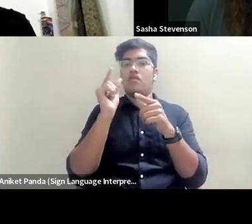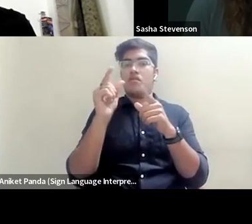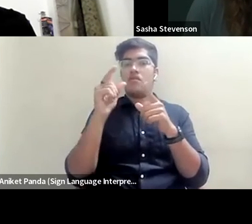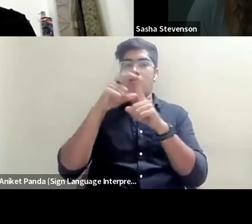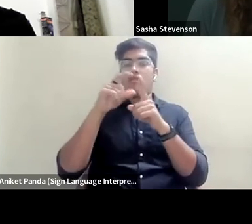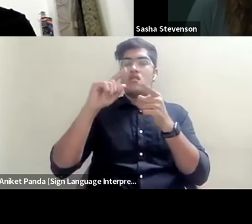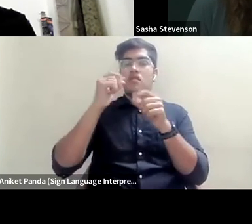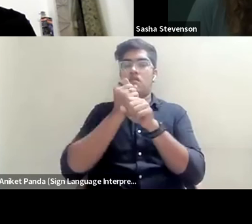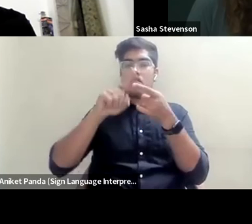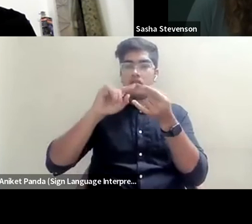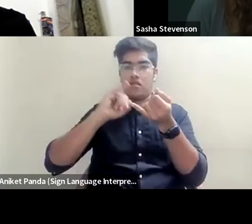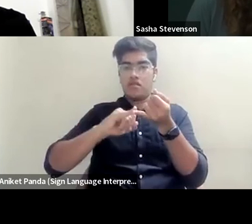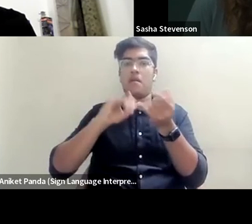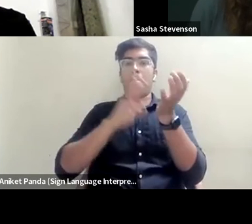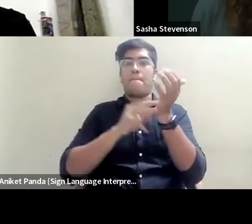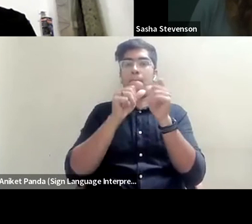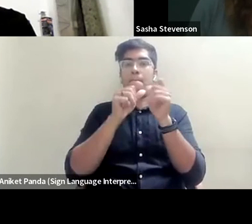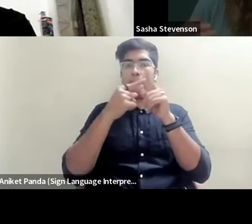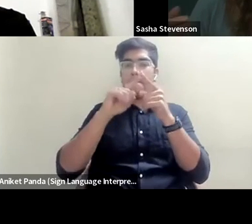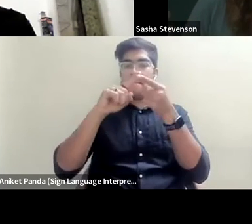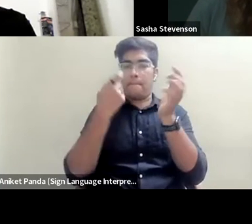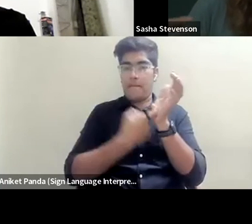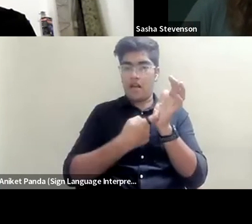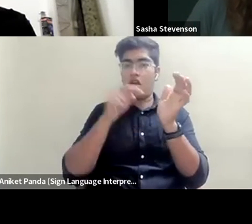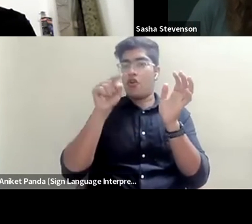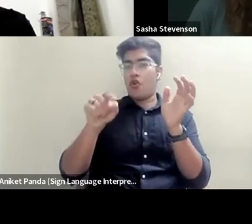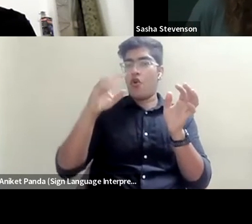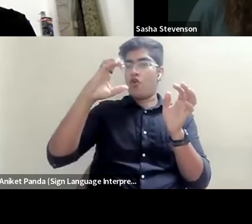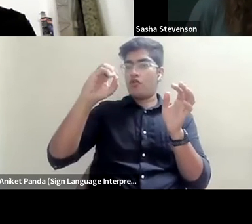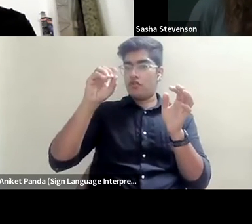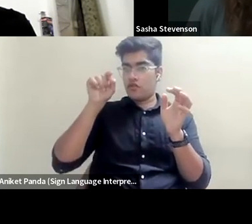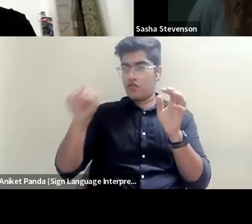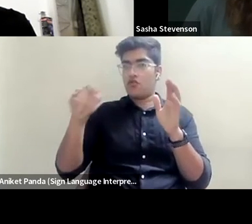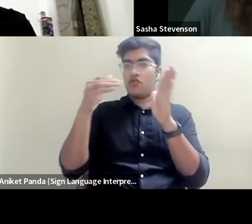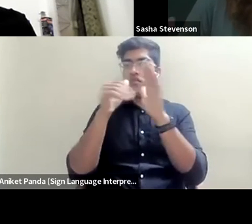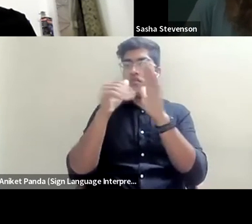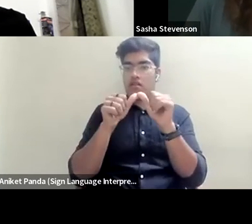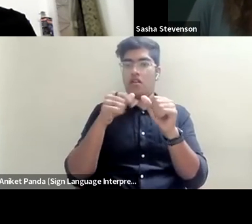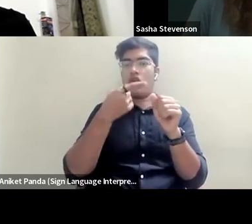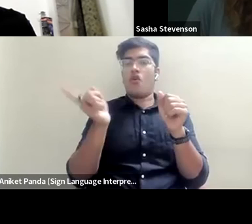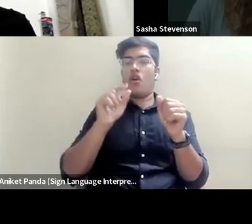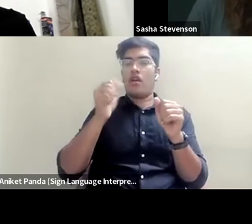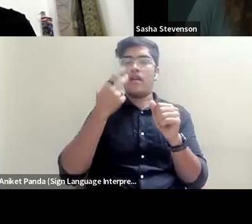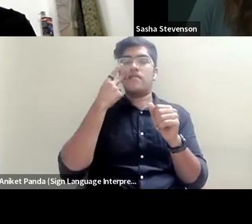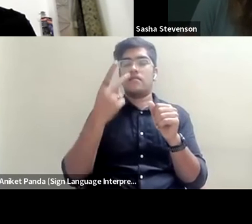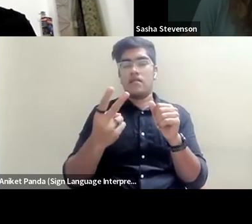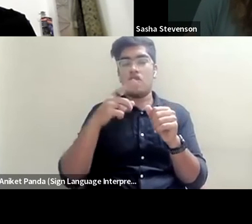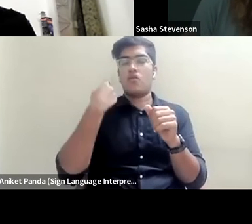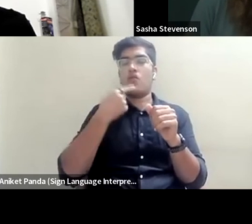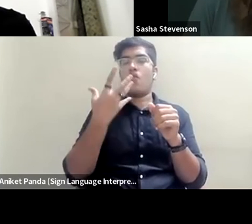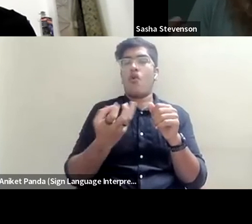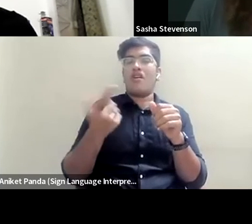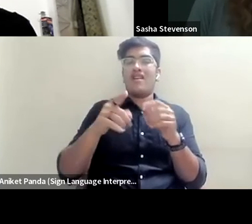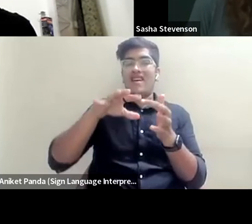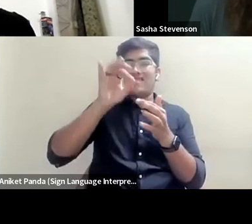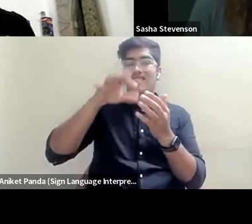judgesmatter.co.za. And that's a way for there to be kind of more public engagement with the judicial selection process